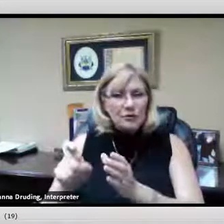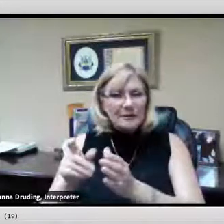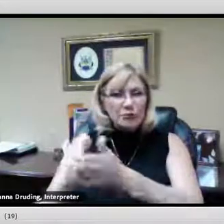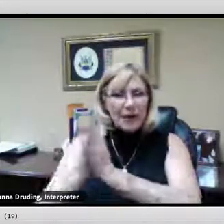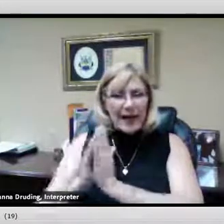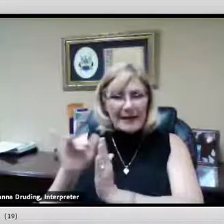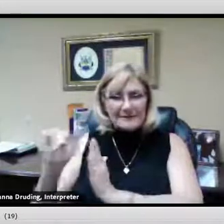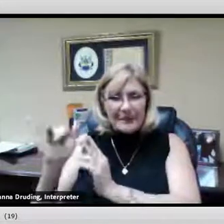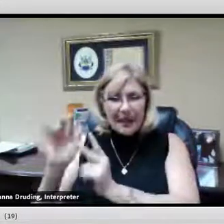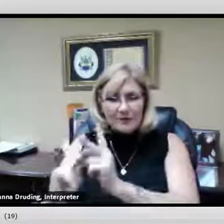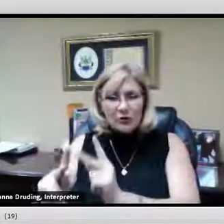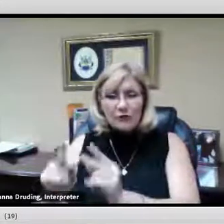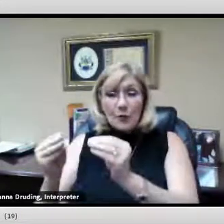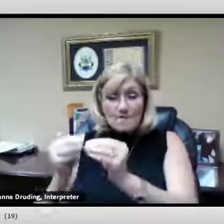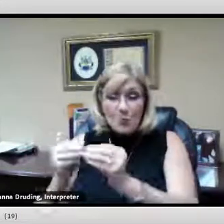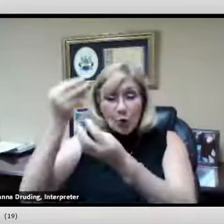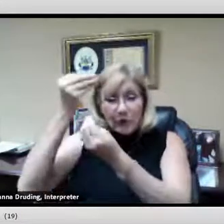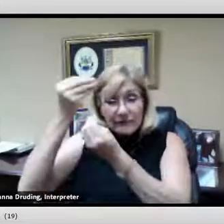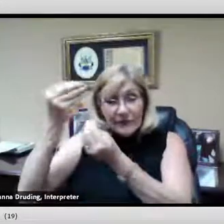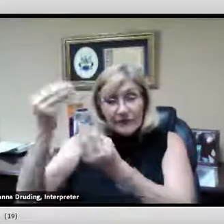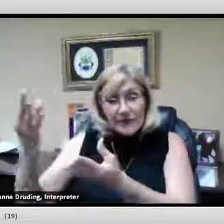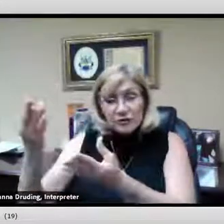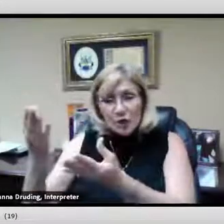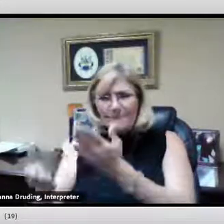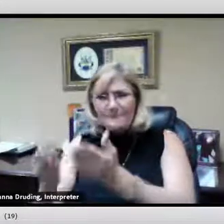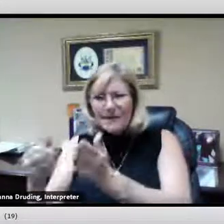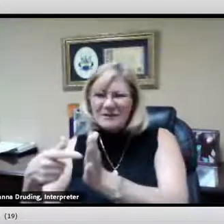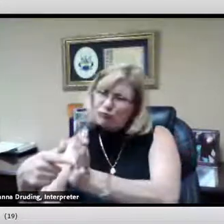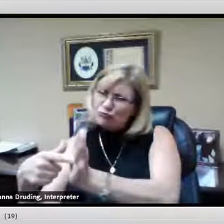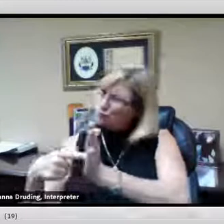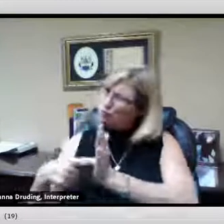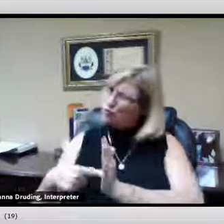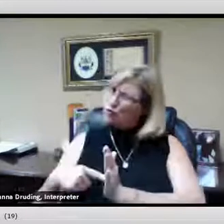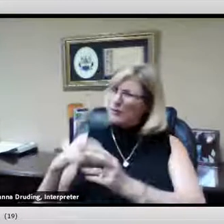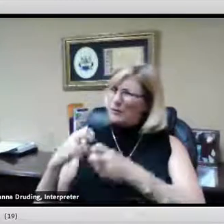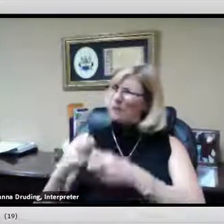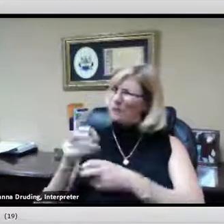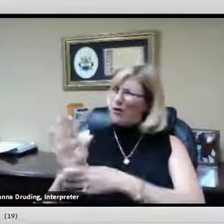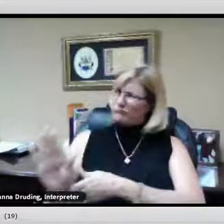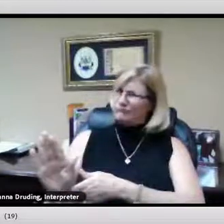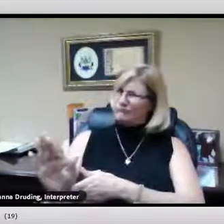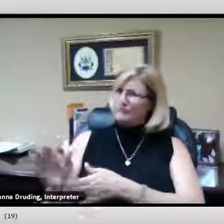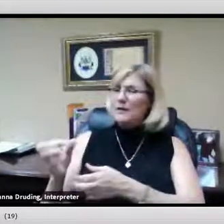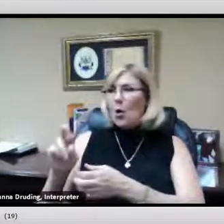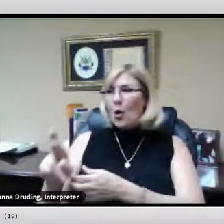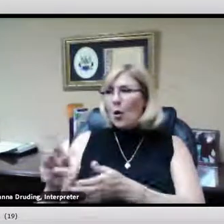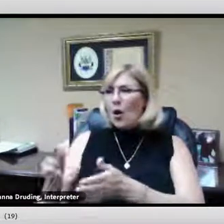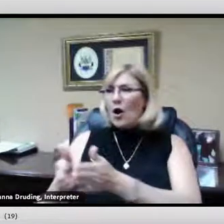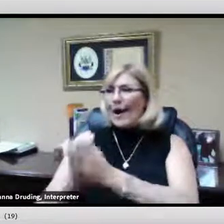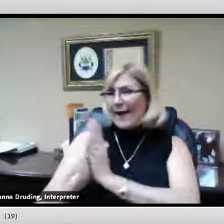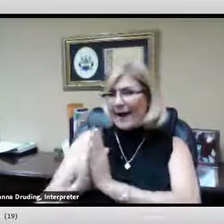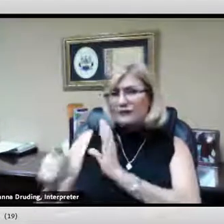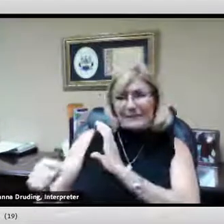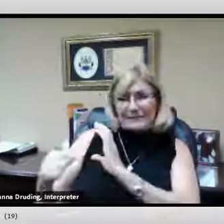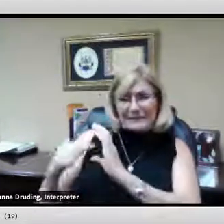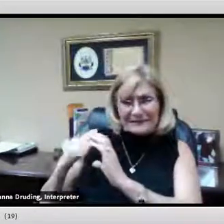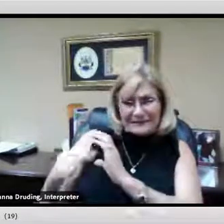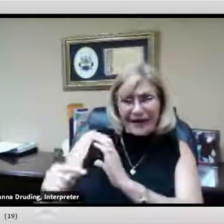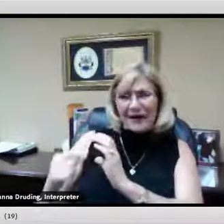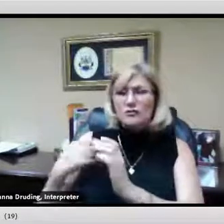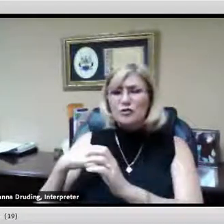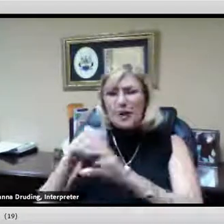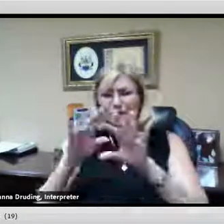more information. You might have to ask to see a demonstration of the problem, or ask for an emailed explanation so that I